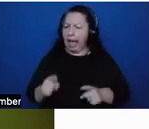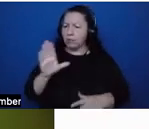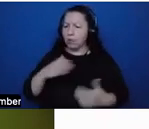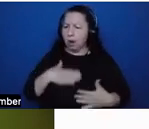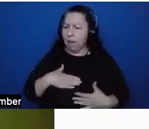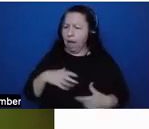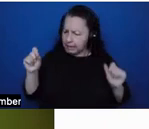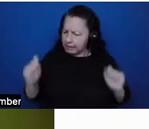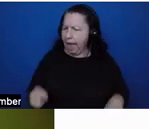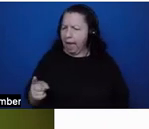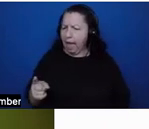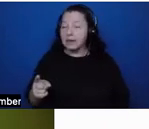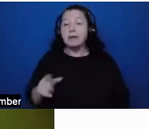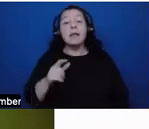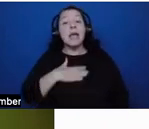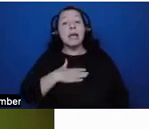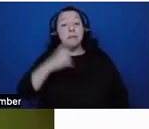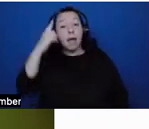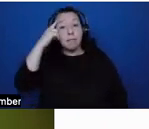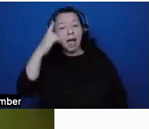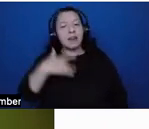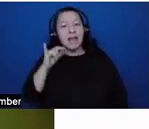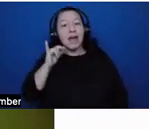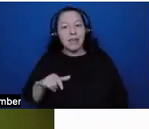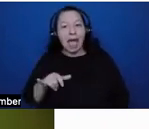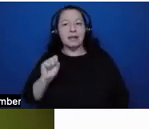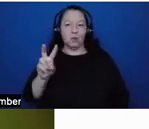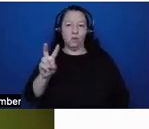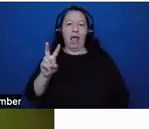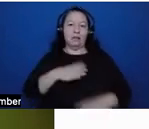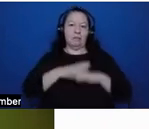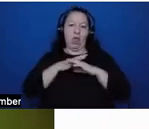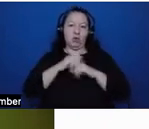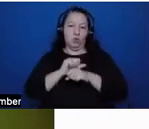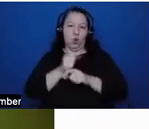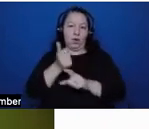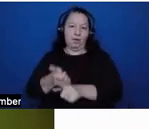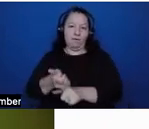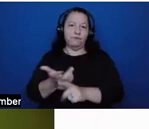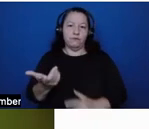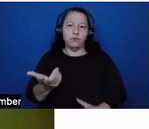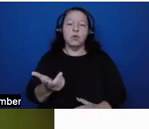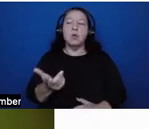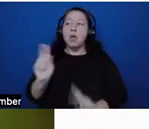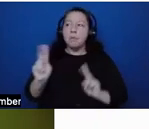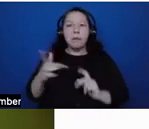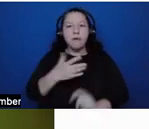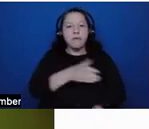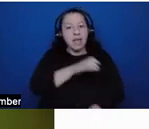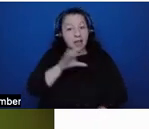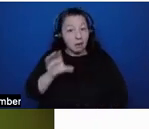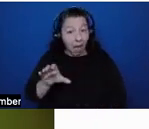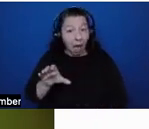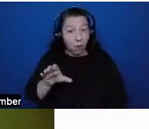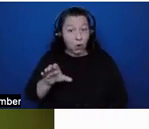I feel like that is sexual violence prevention, because when people are feeling empowered, when they